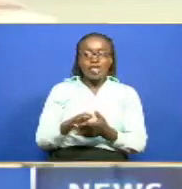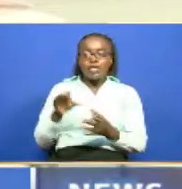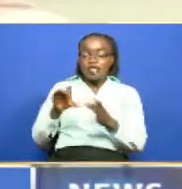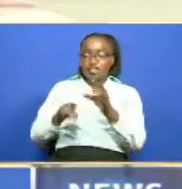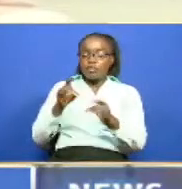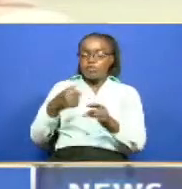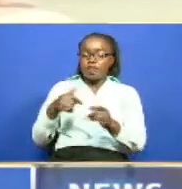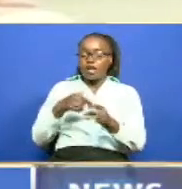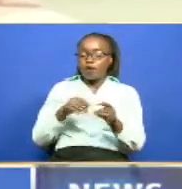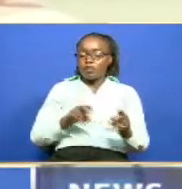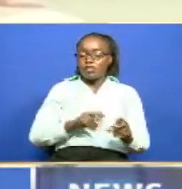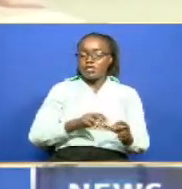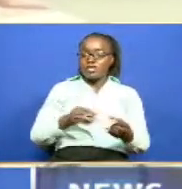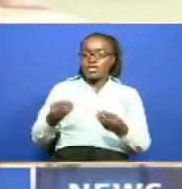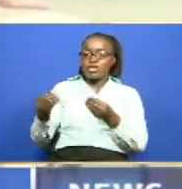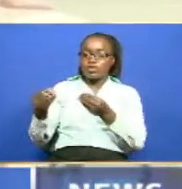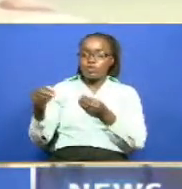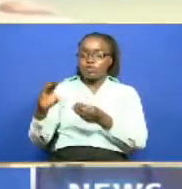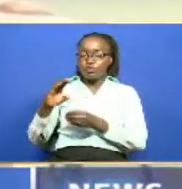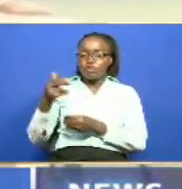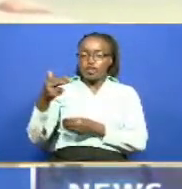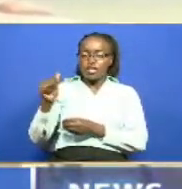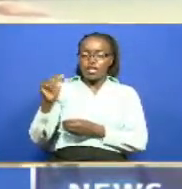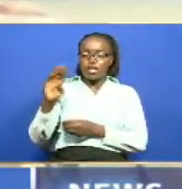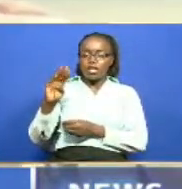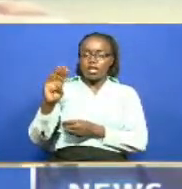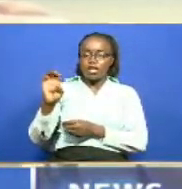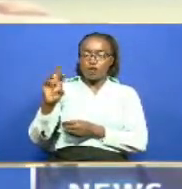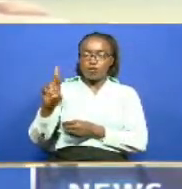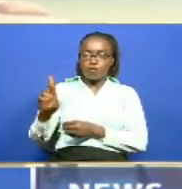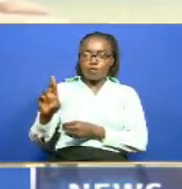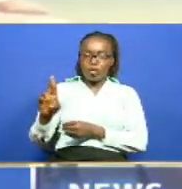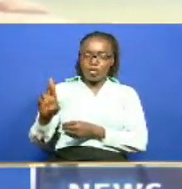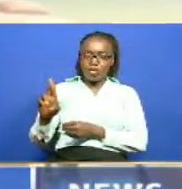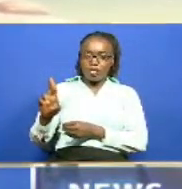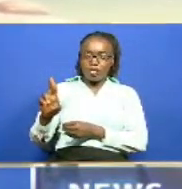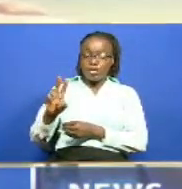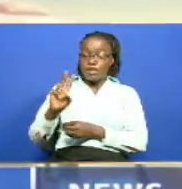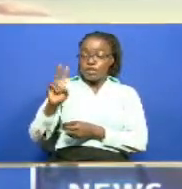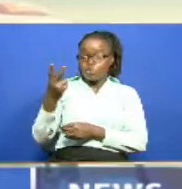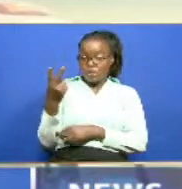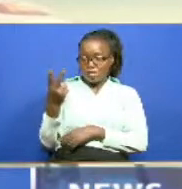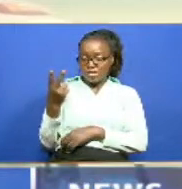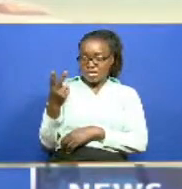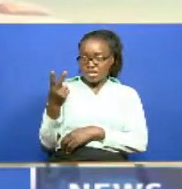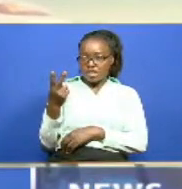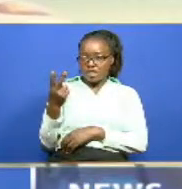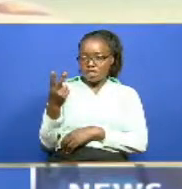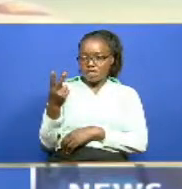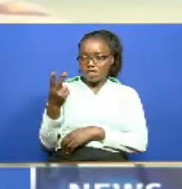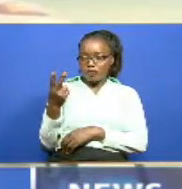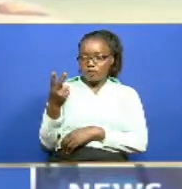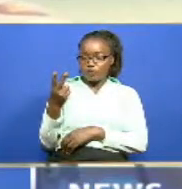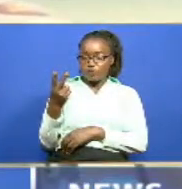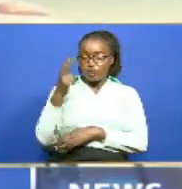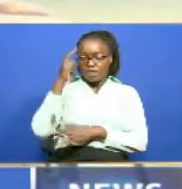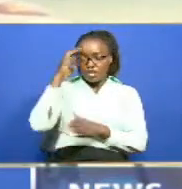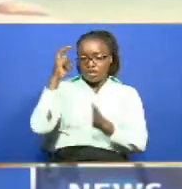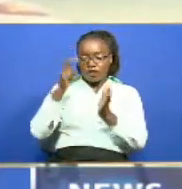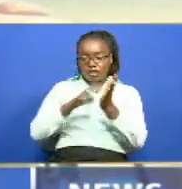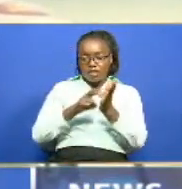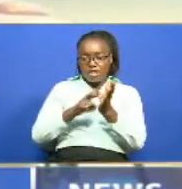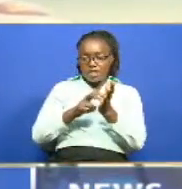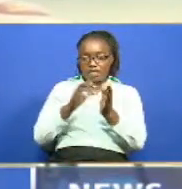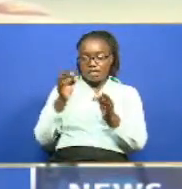to chamber. We've taken our samples 2 times. We needed to be recognized, and if they